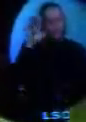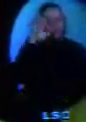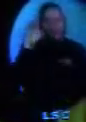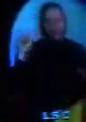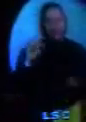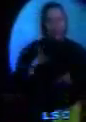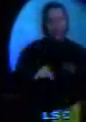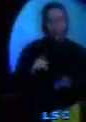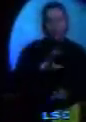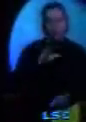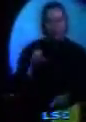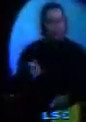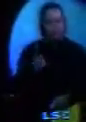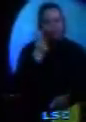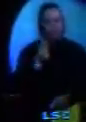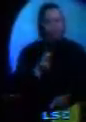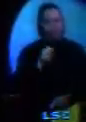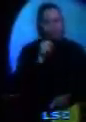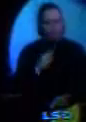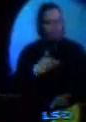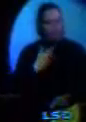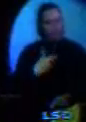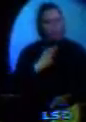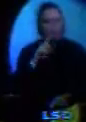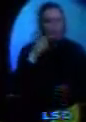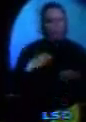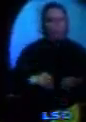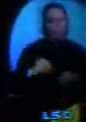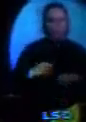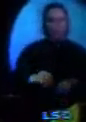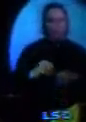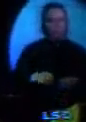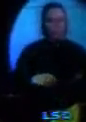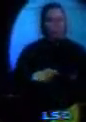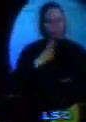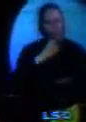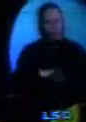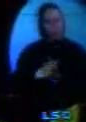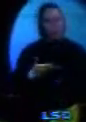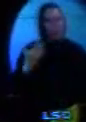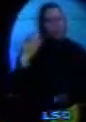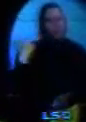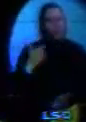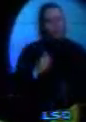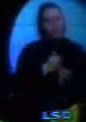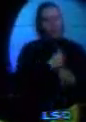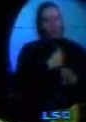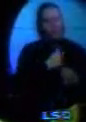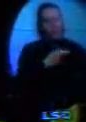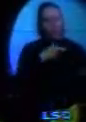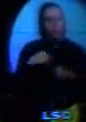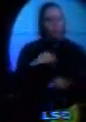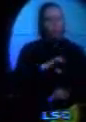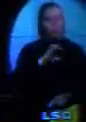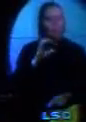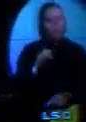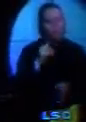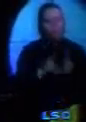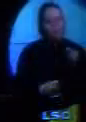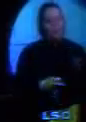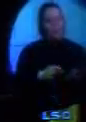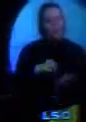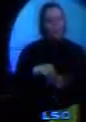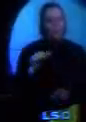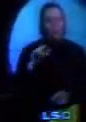Canadians just cannot understand why the Prime Minister is breaking his promise to bring back our troops from Afghanistan. We know that the Liberal leader